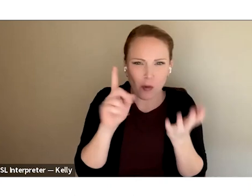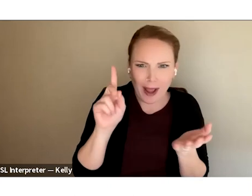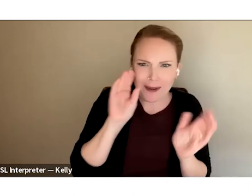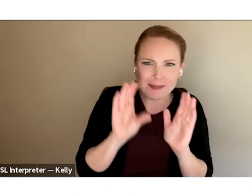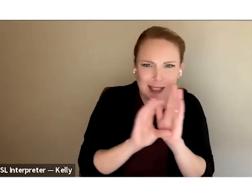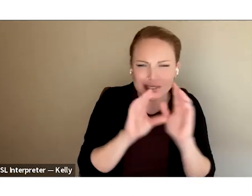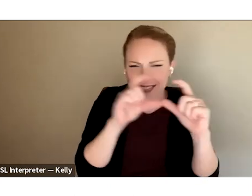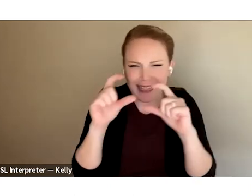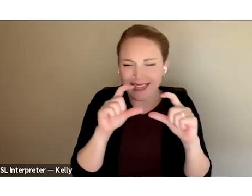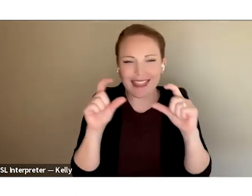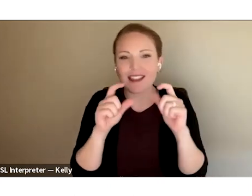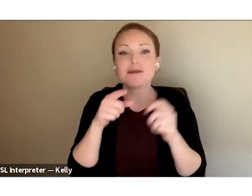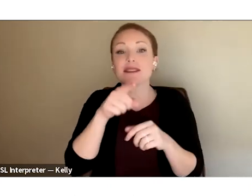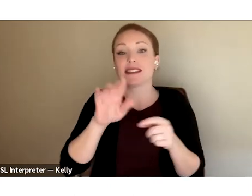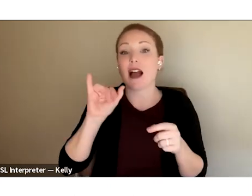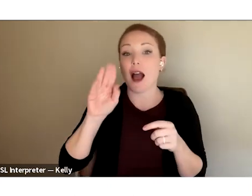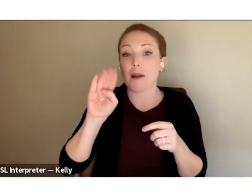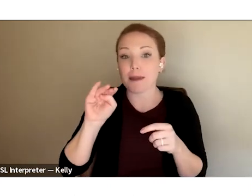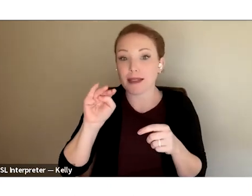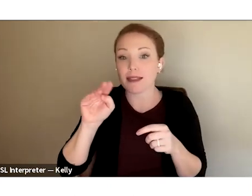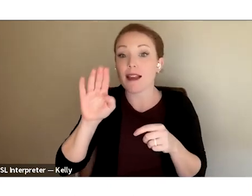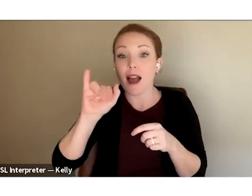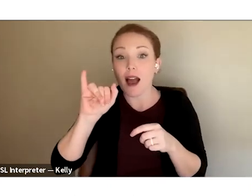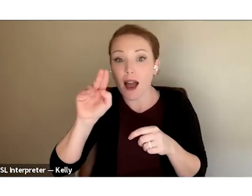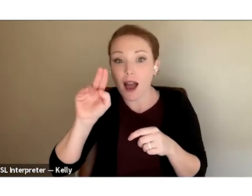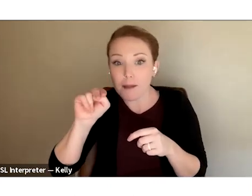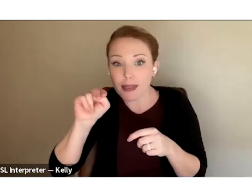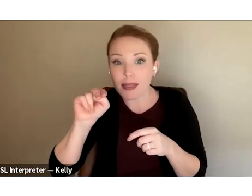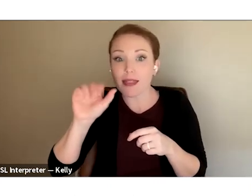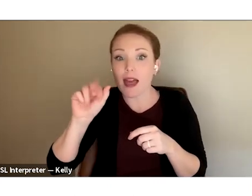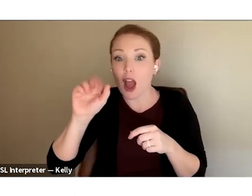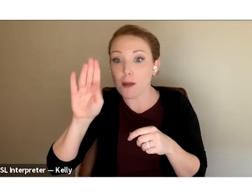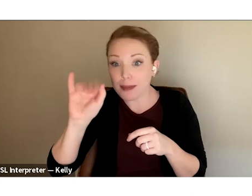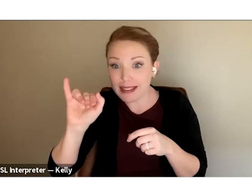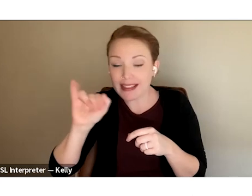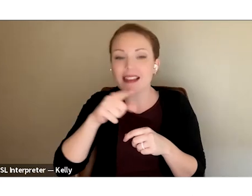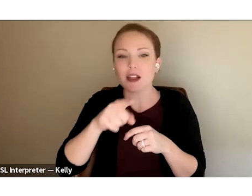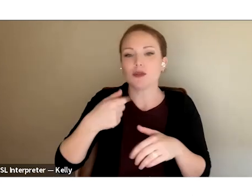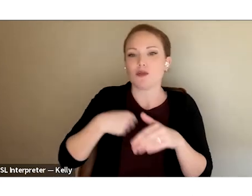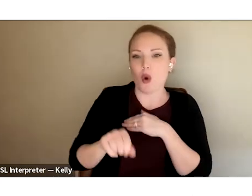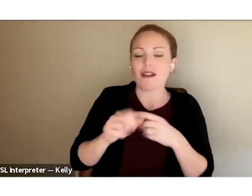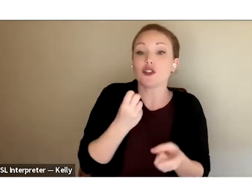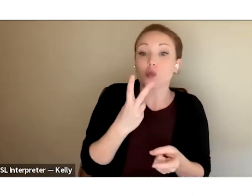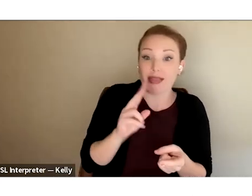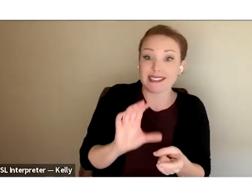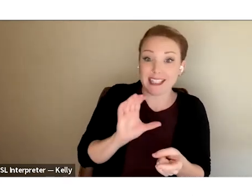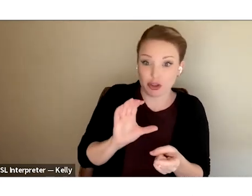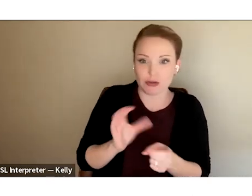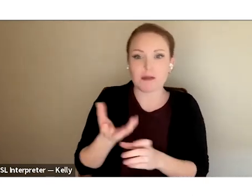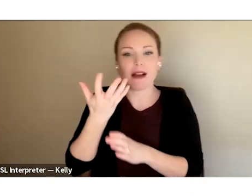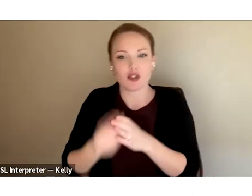So Ibn Arabi was born in the 12th century, passed away in the 13th century,